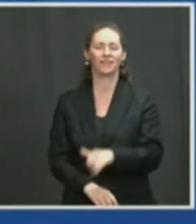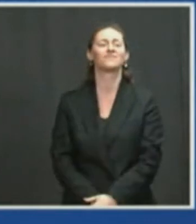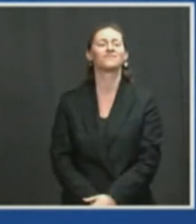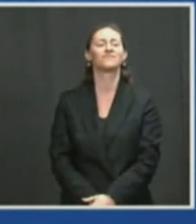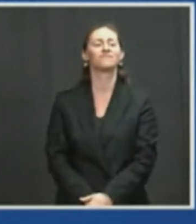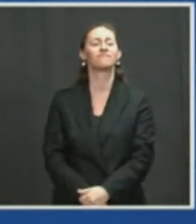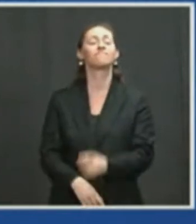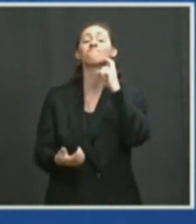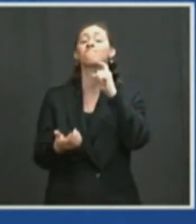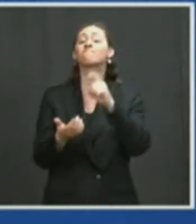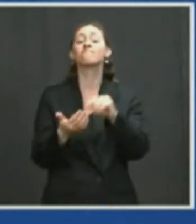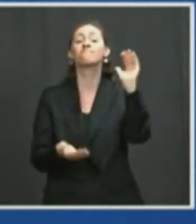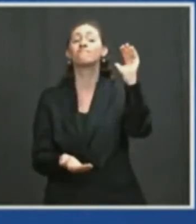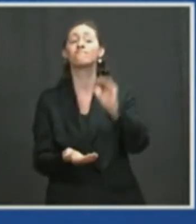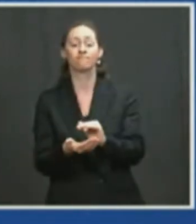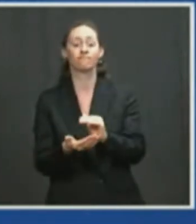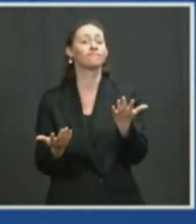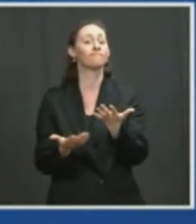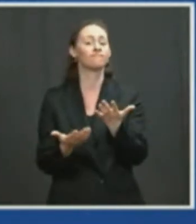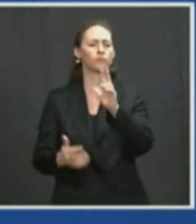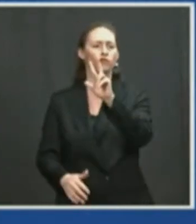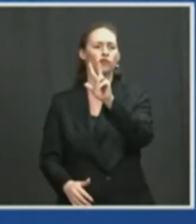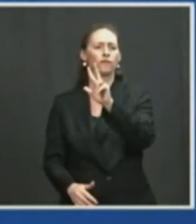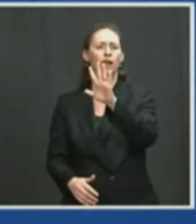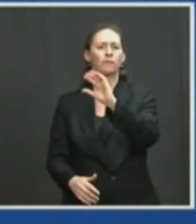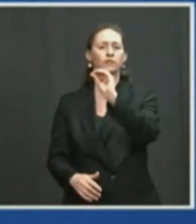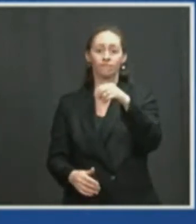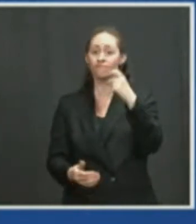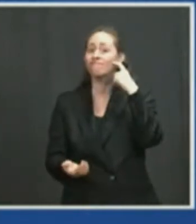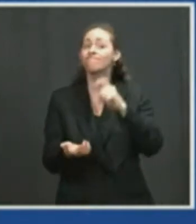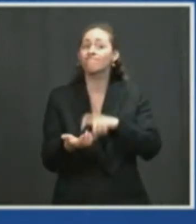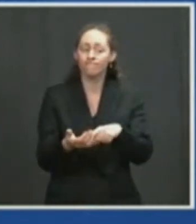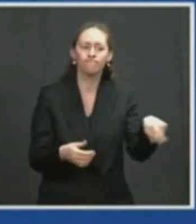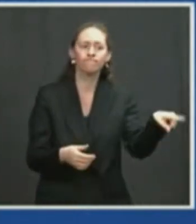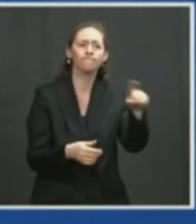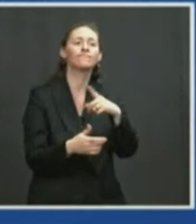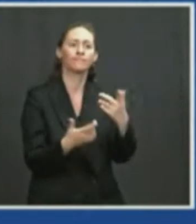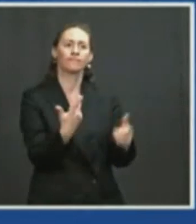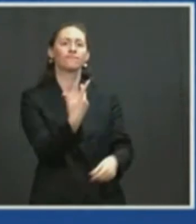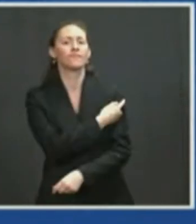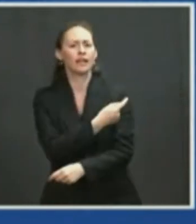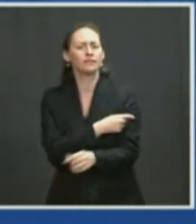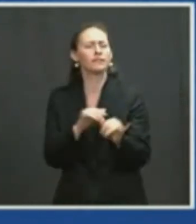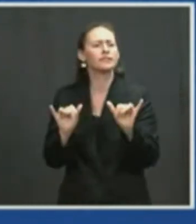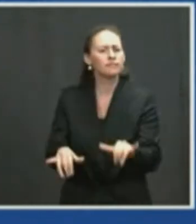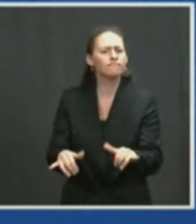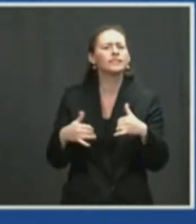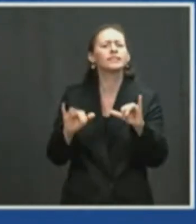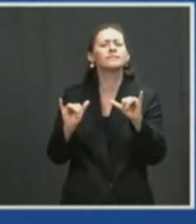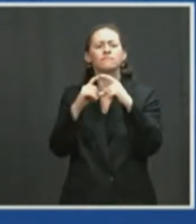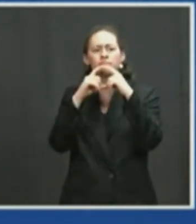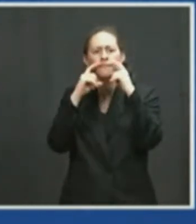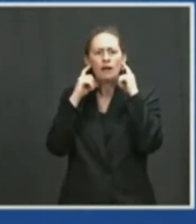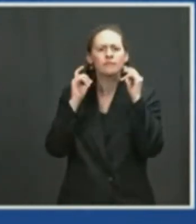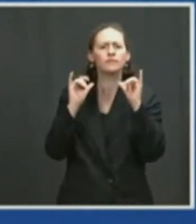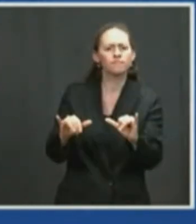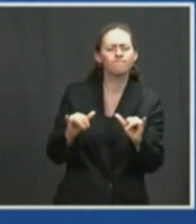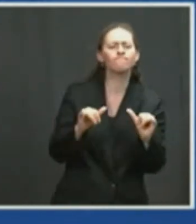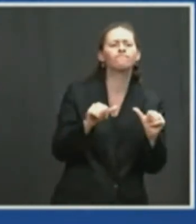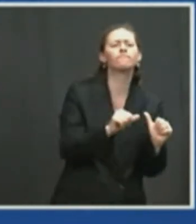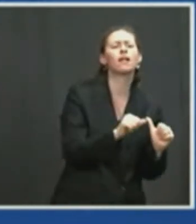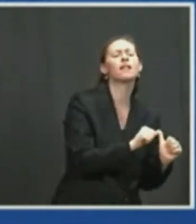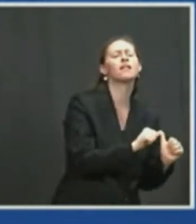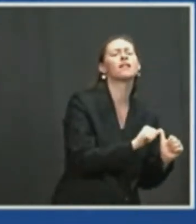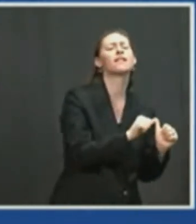vaccinated. Now, they were still all wearing masks. Since then, 21 million more adults have gotten